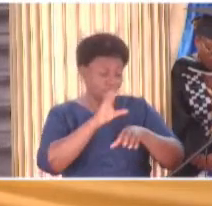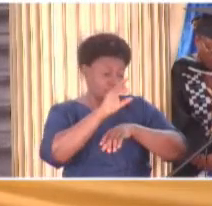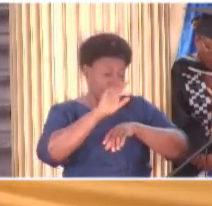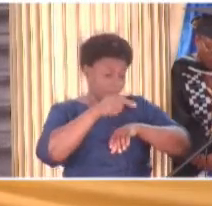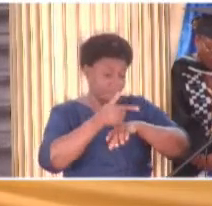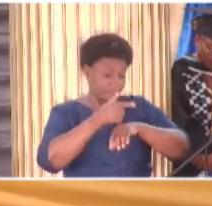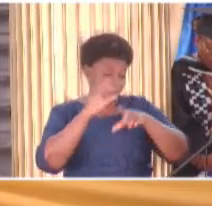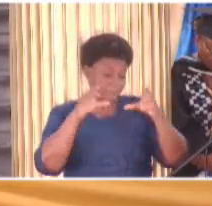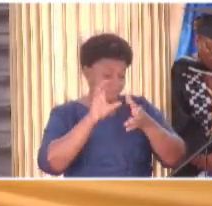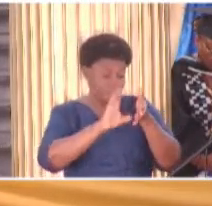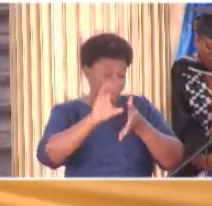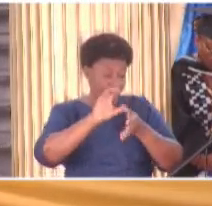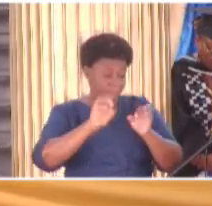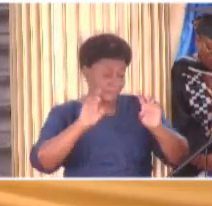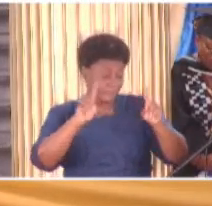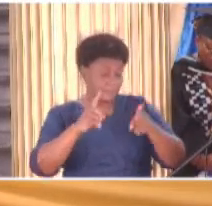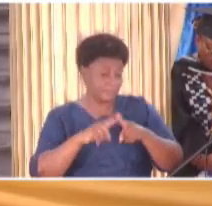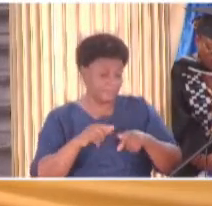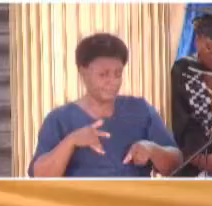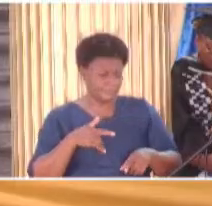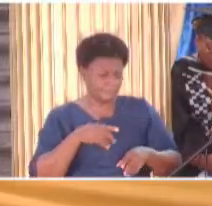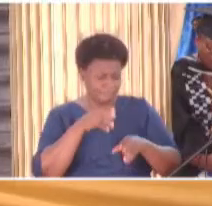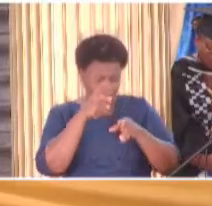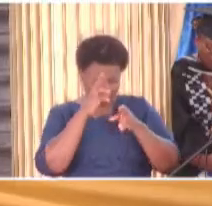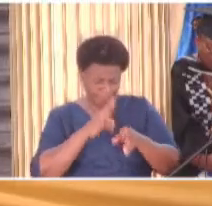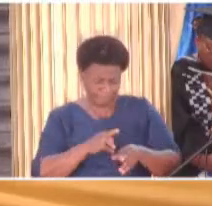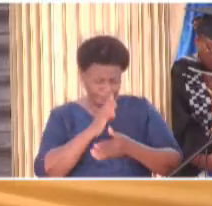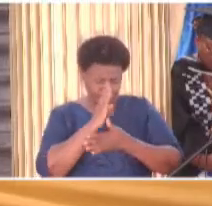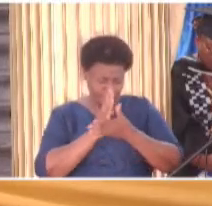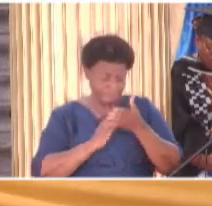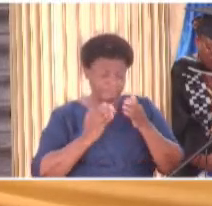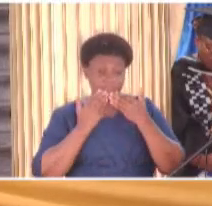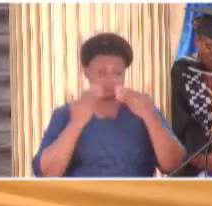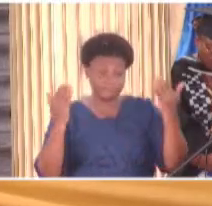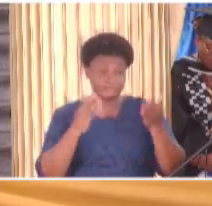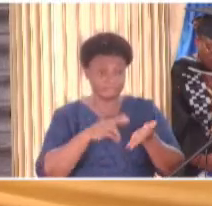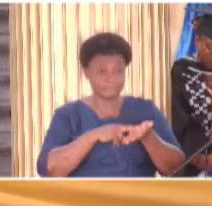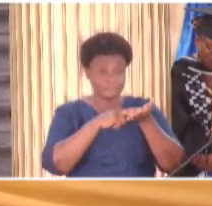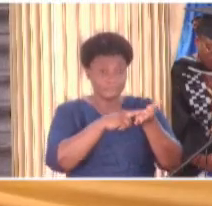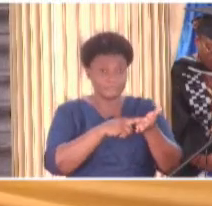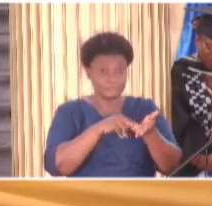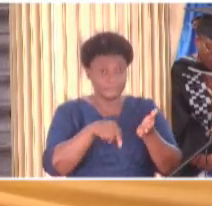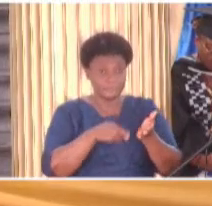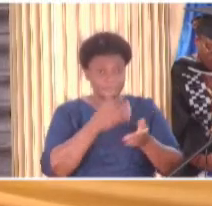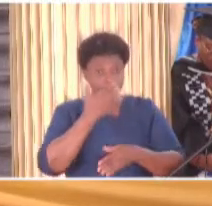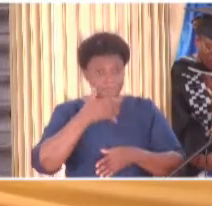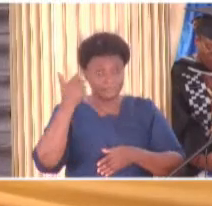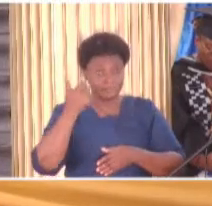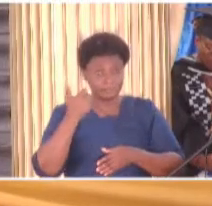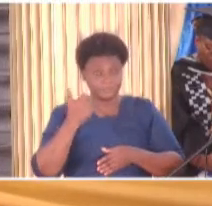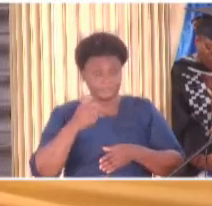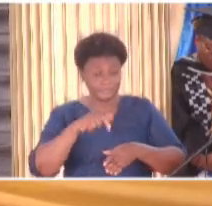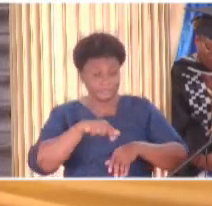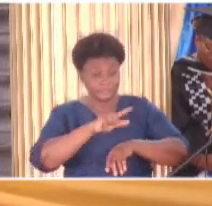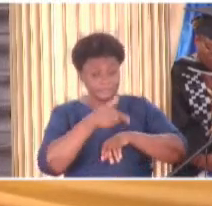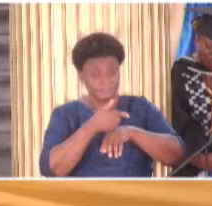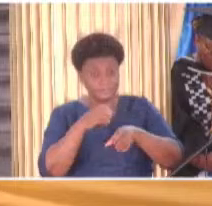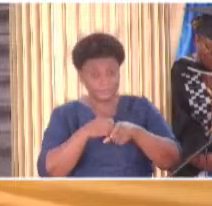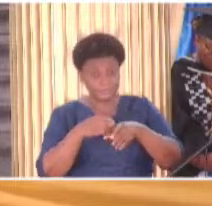of Education, I feel incredibly humbled and grateful to represent this exceptional graduating class.